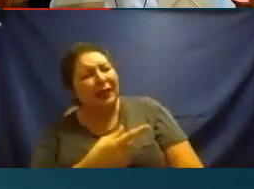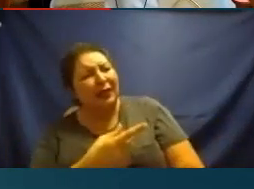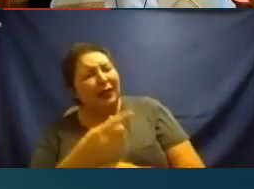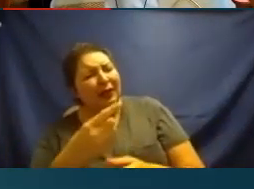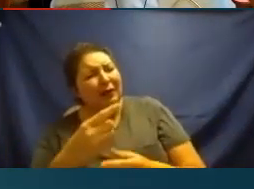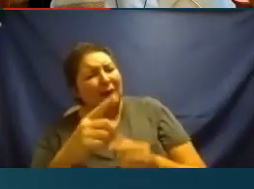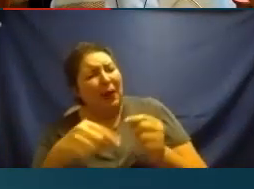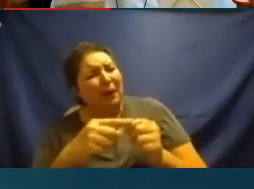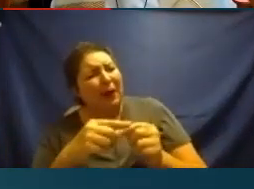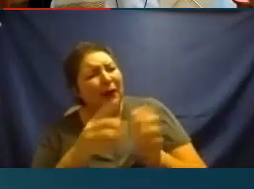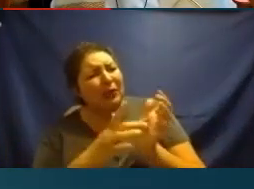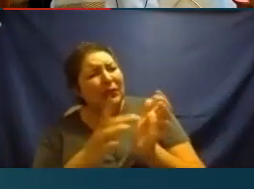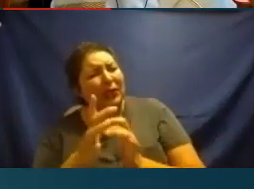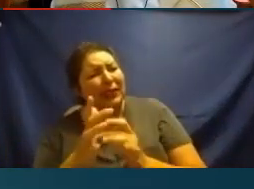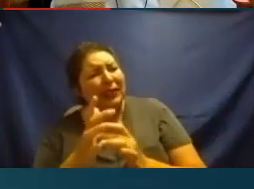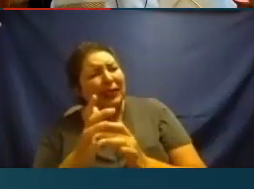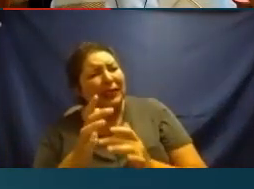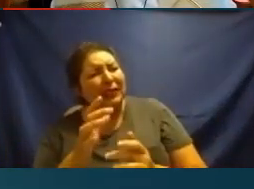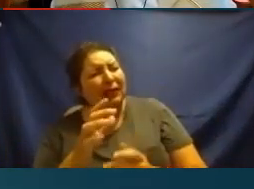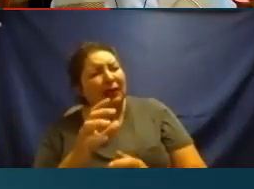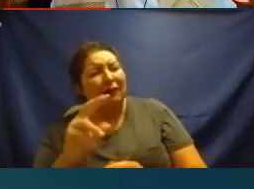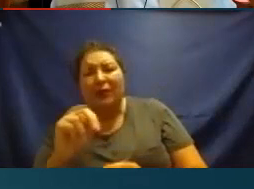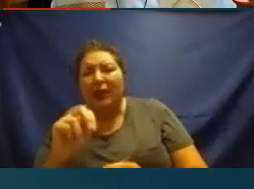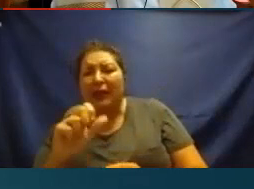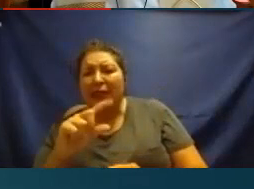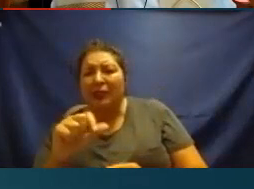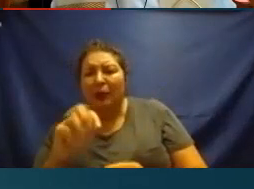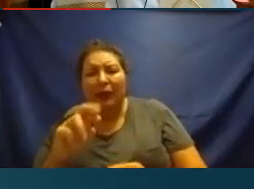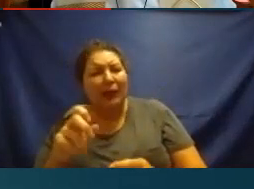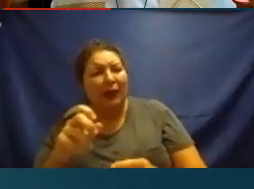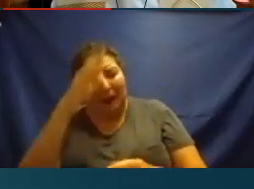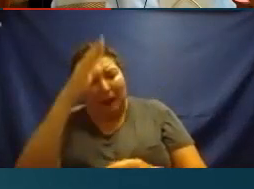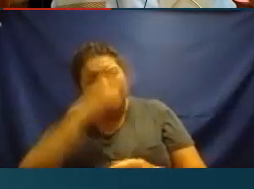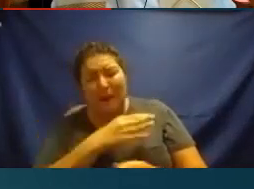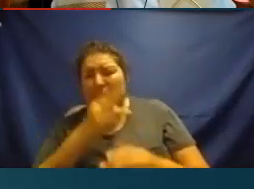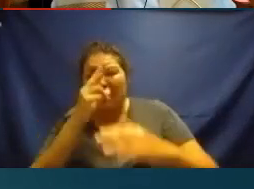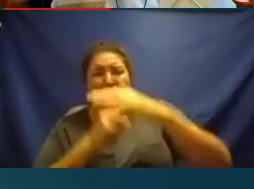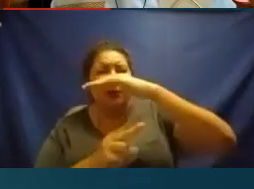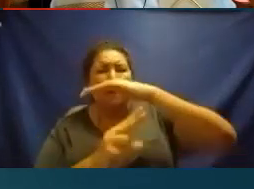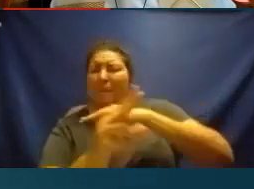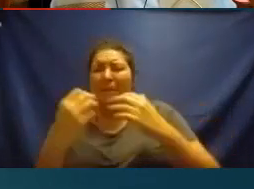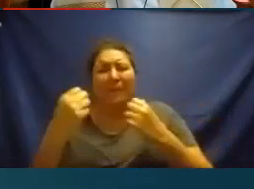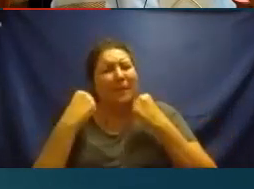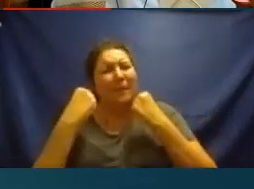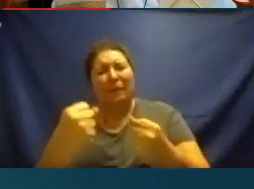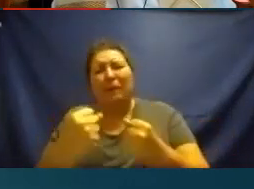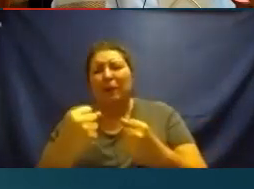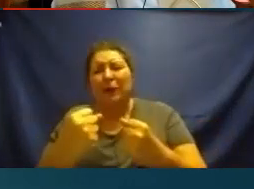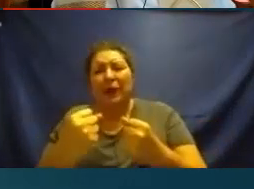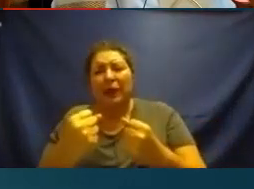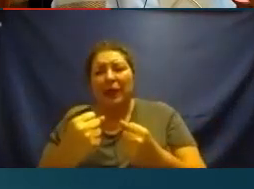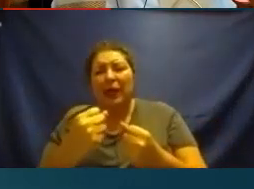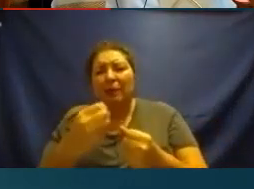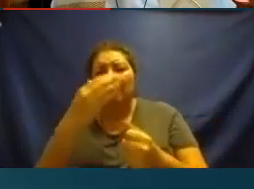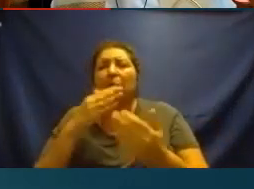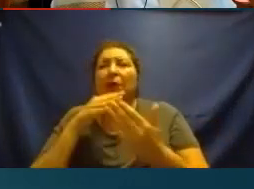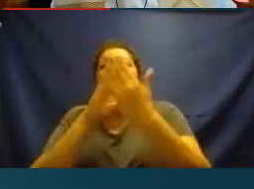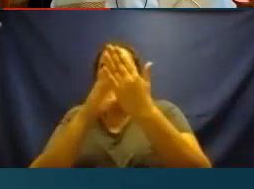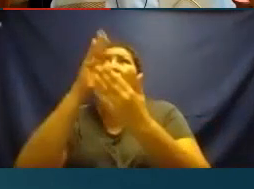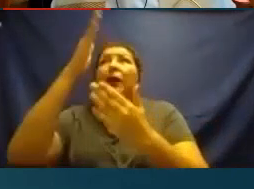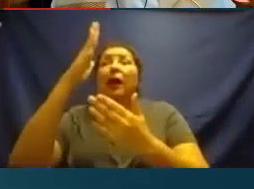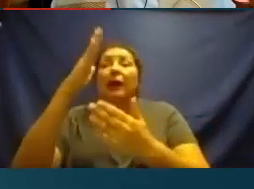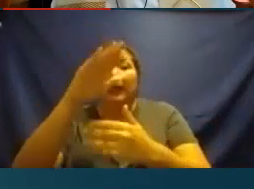of Nazareth, a man who was a prophet, mighty in deed and word before God and all the people, and how our